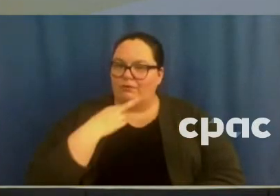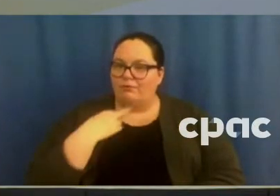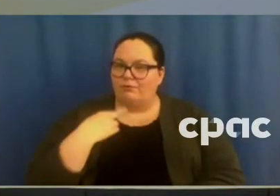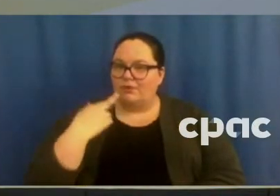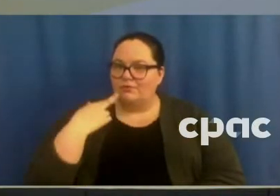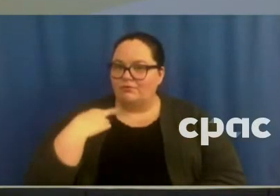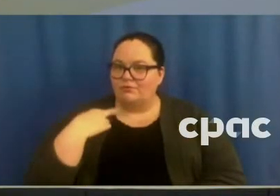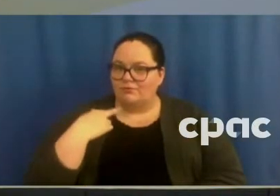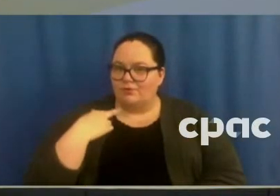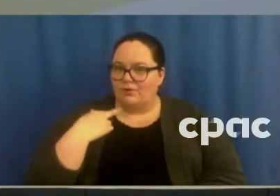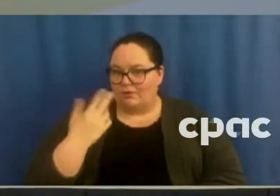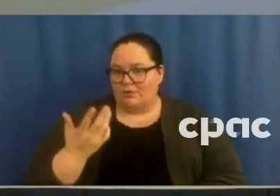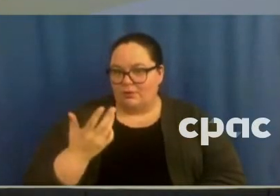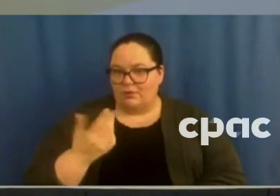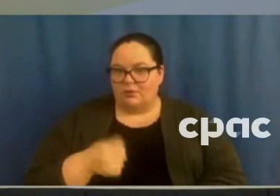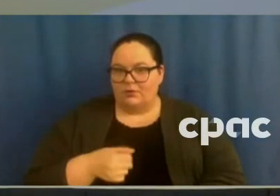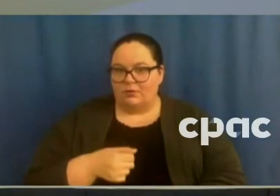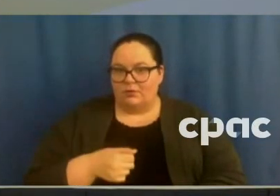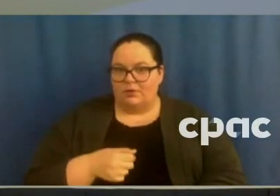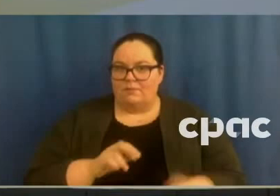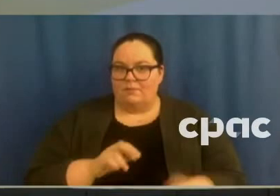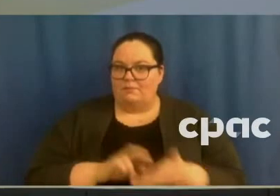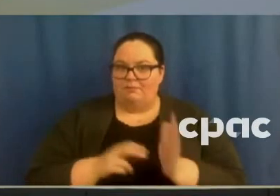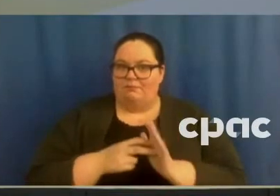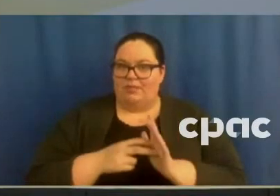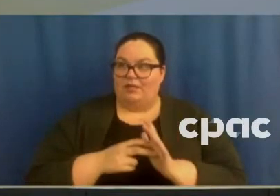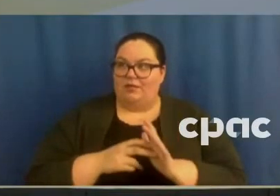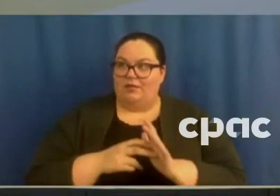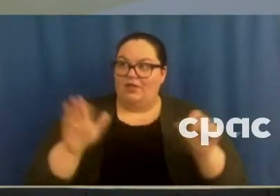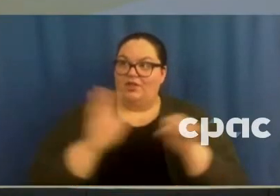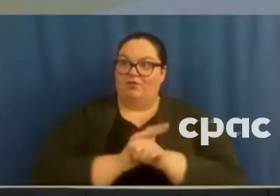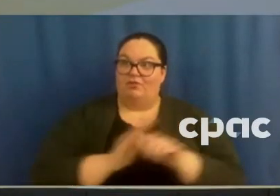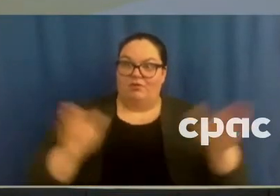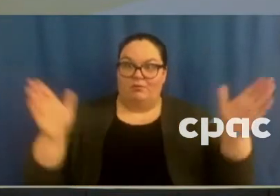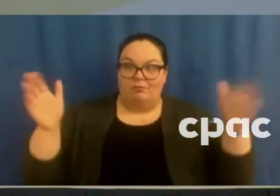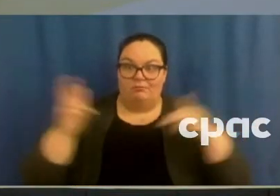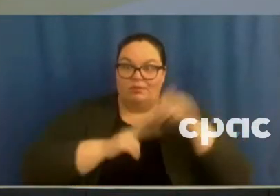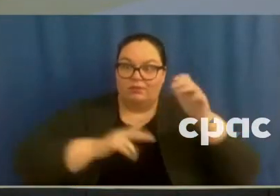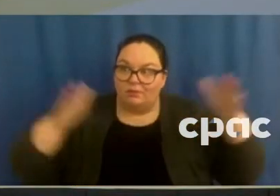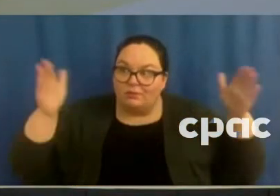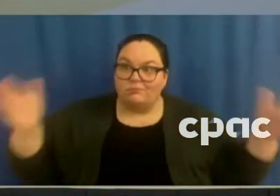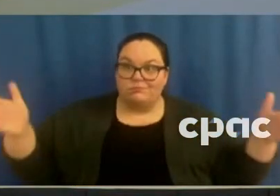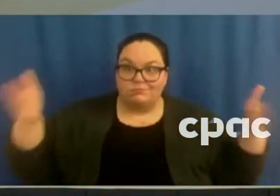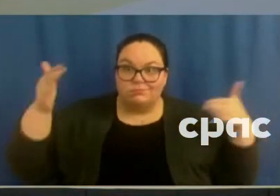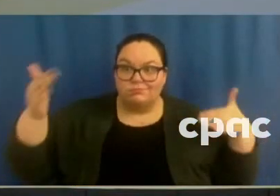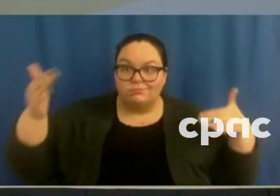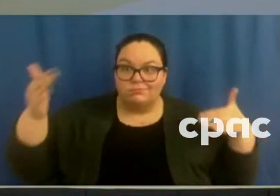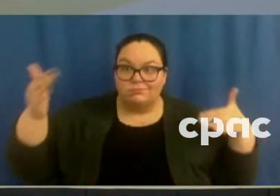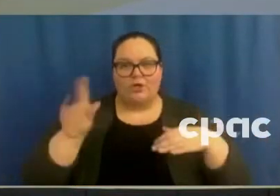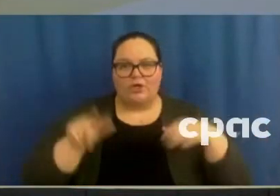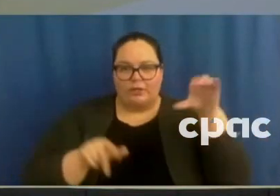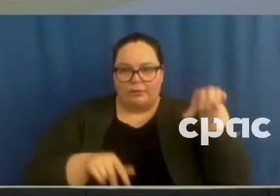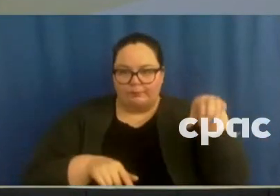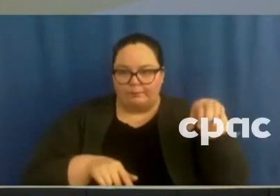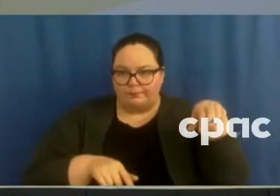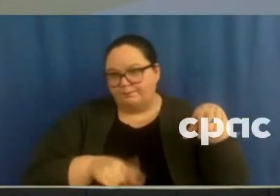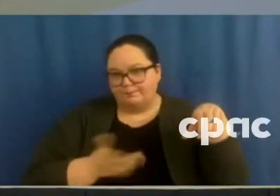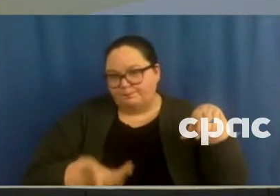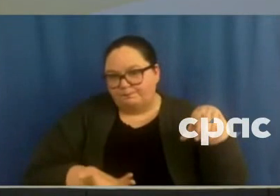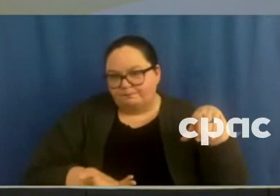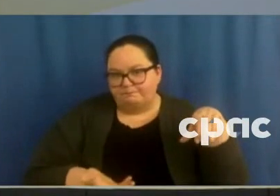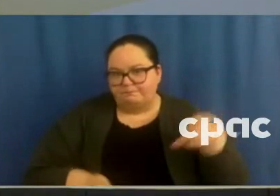would be not everyone. It would really be anyone who was just at the Burger King itself.